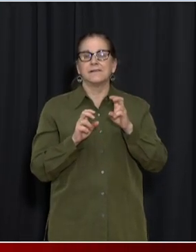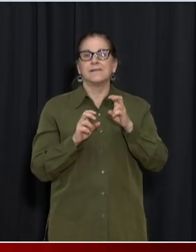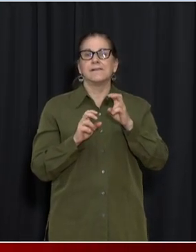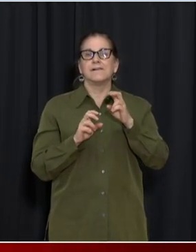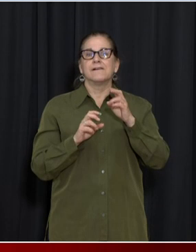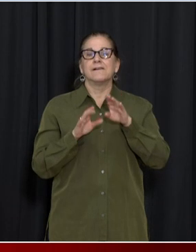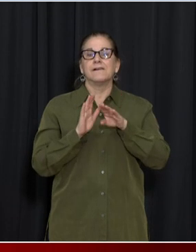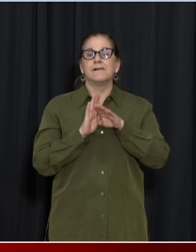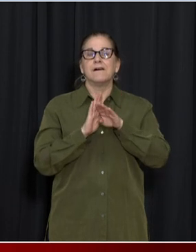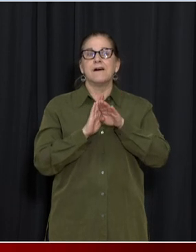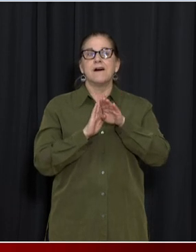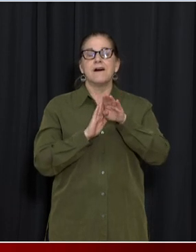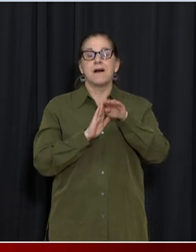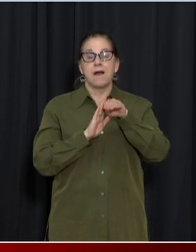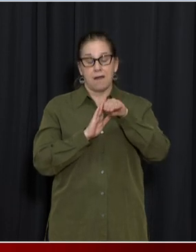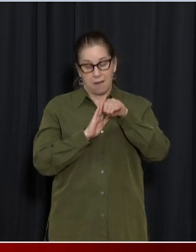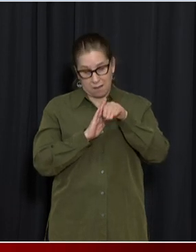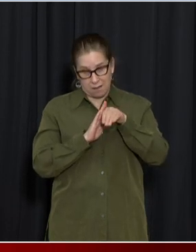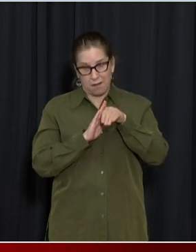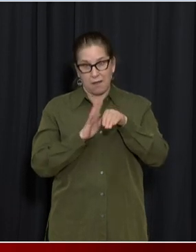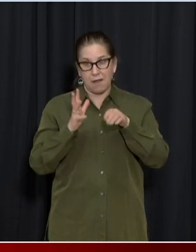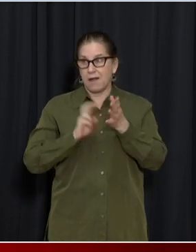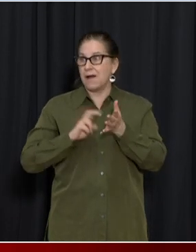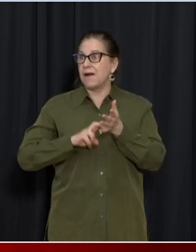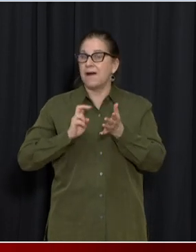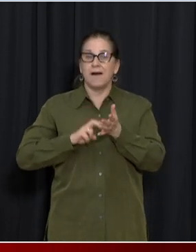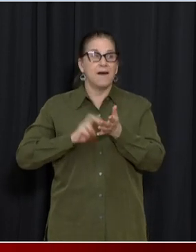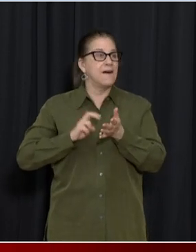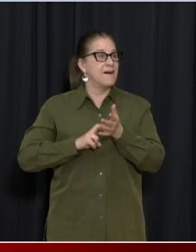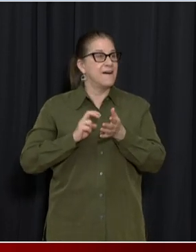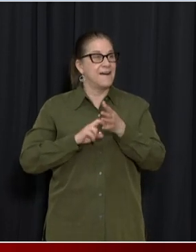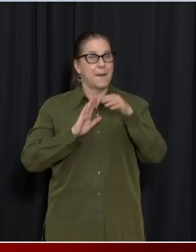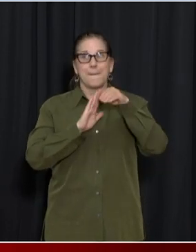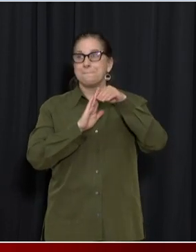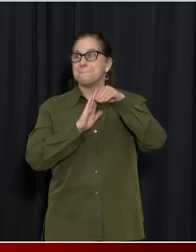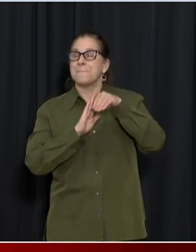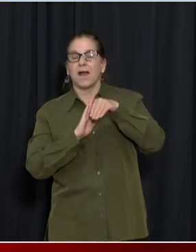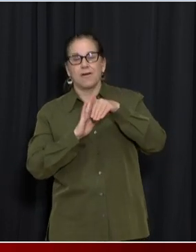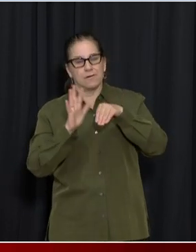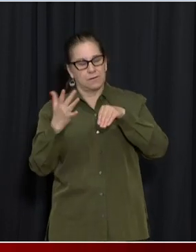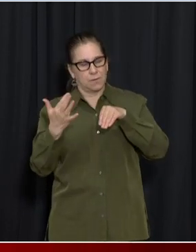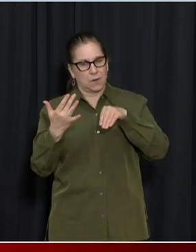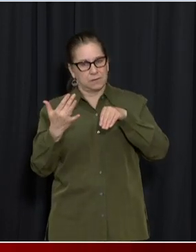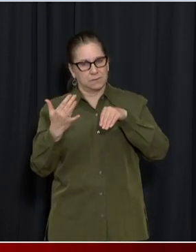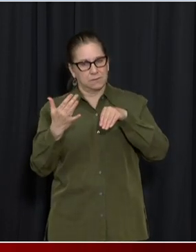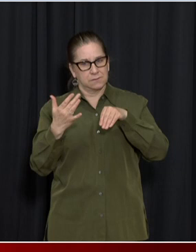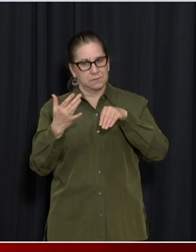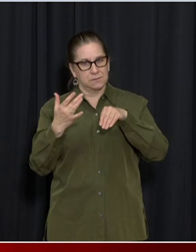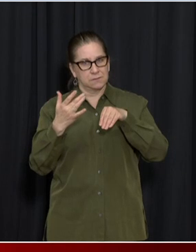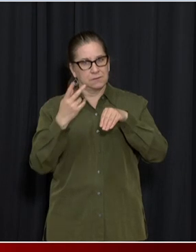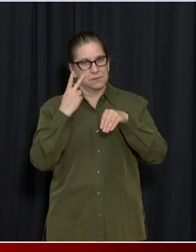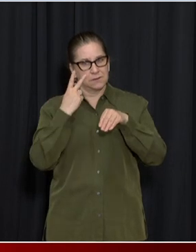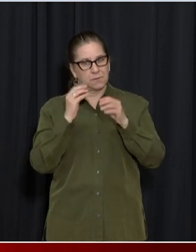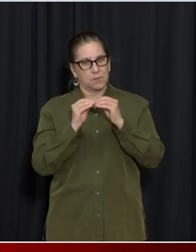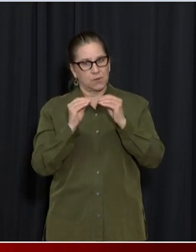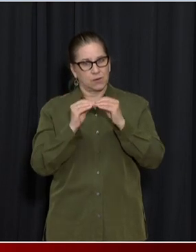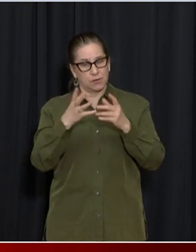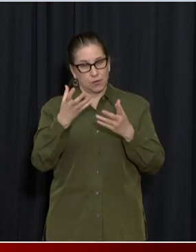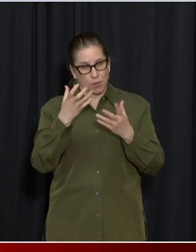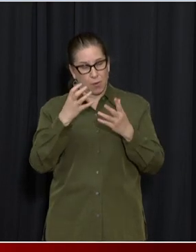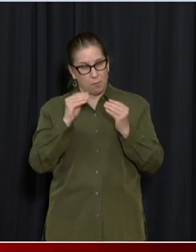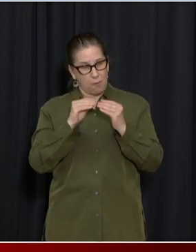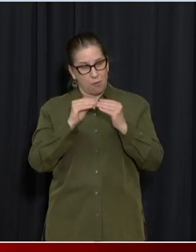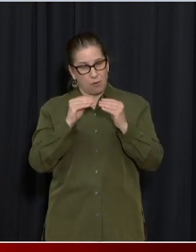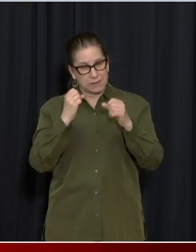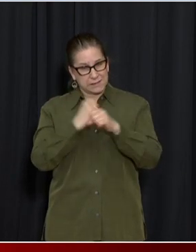upon epidemiologic practice. I can go more into that if people really want to know the details